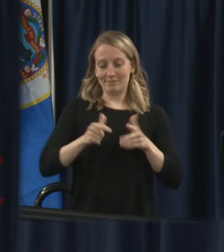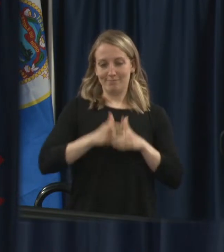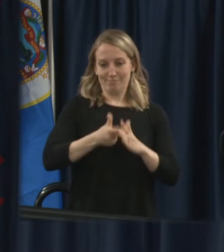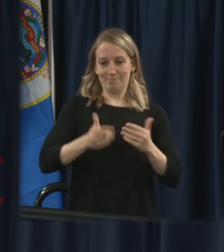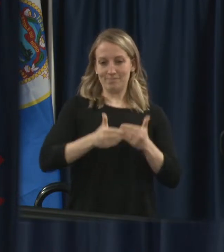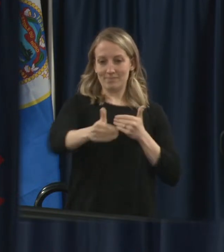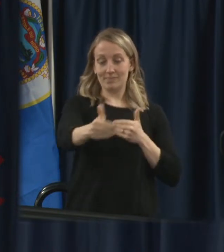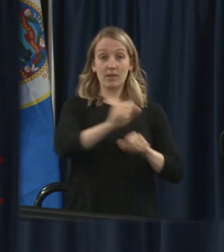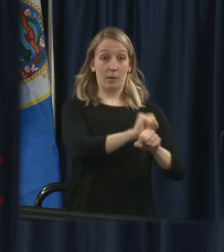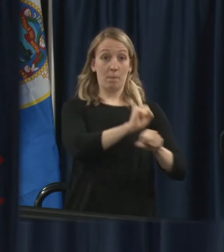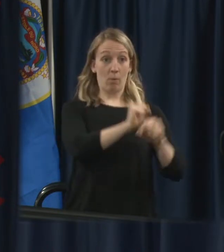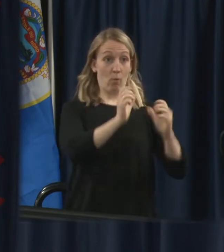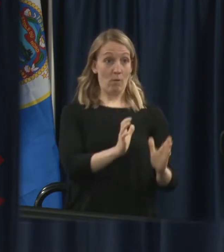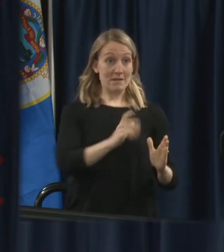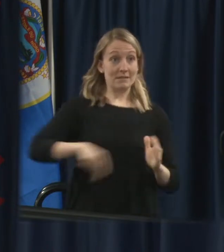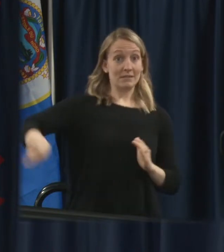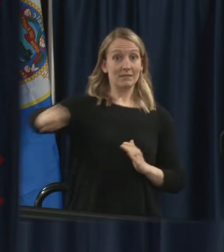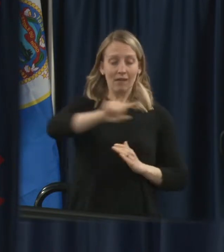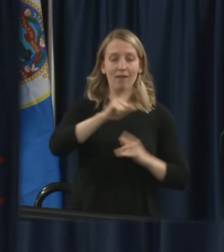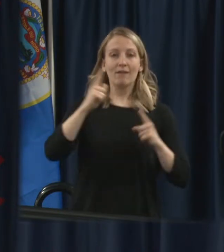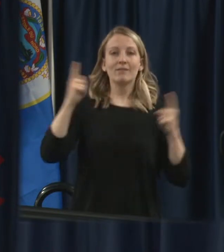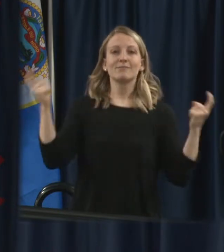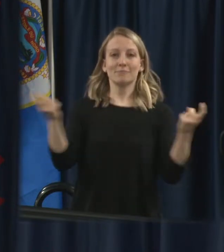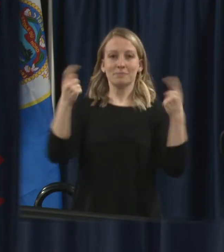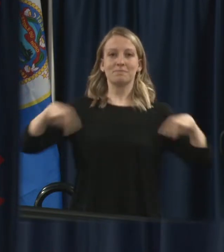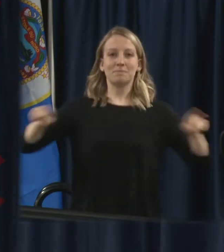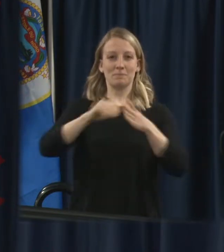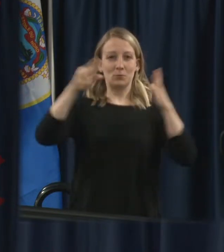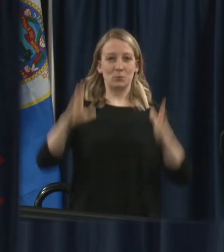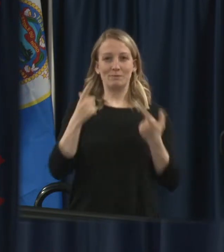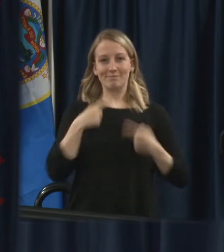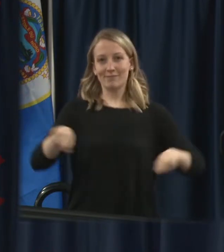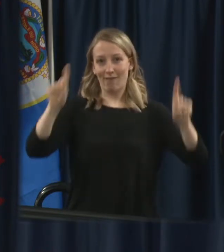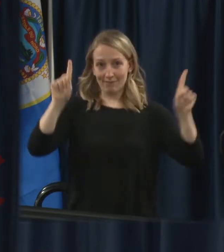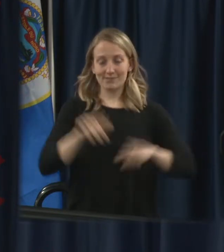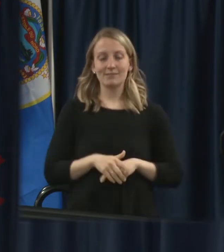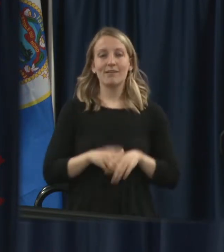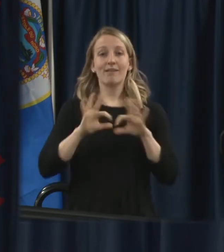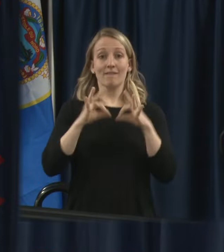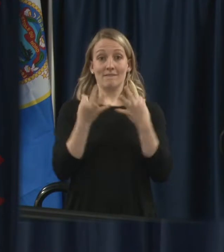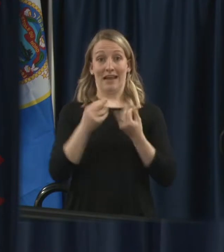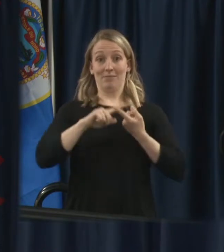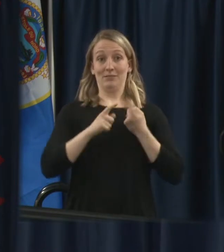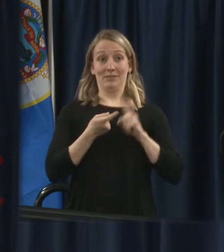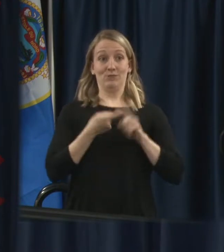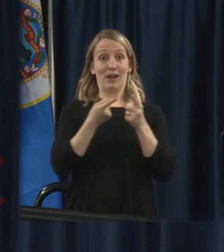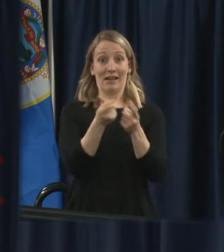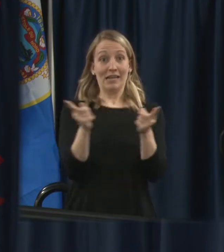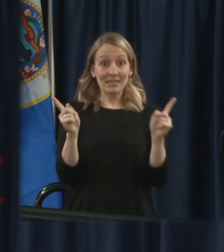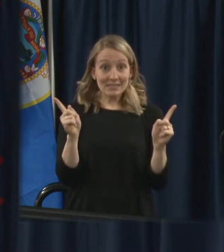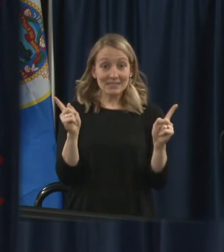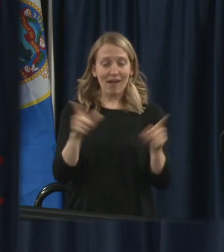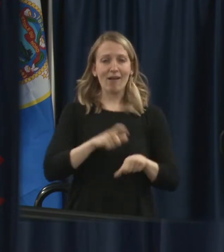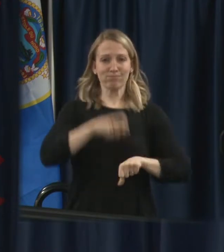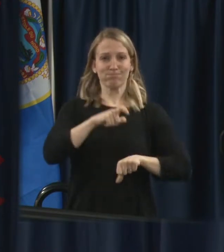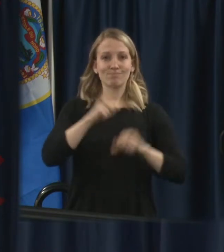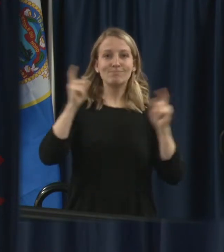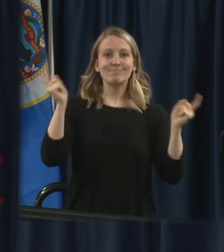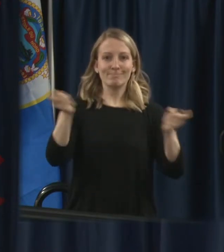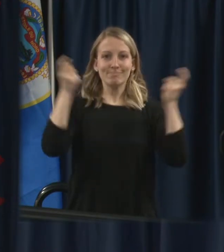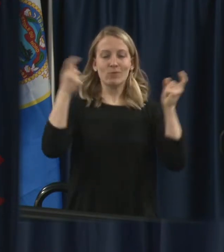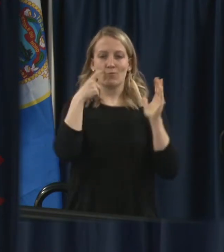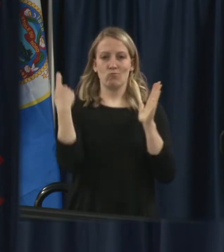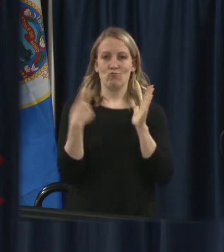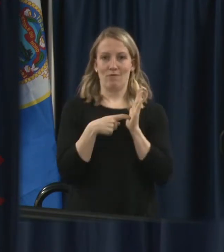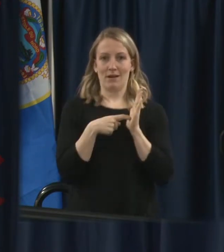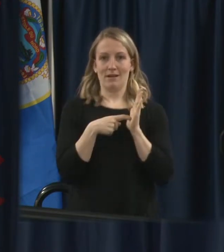employees, it's a celebration of student success. For our families and friends, it's a time to celebrate and recognize